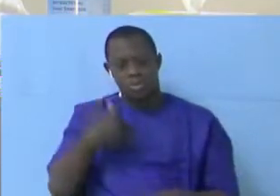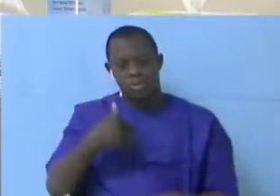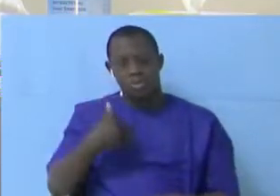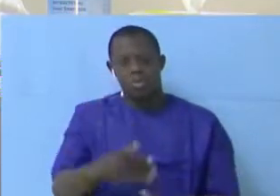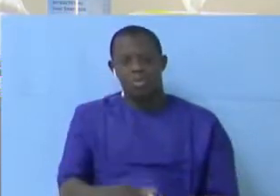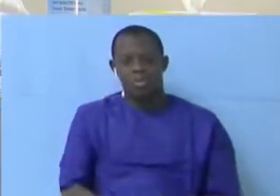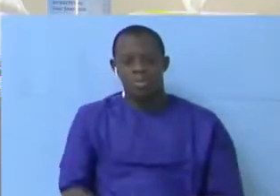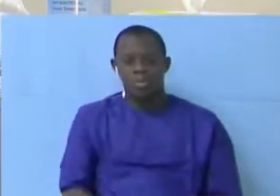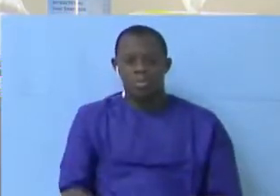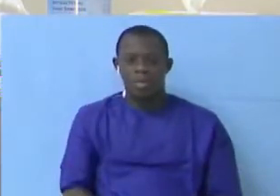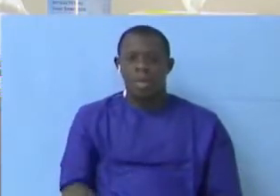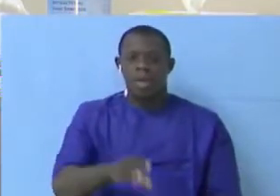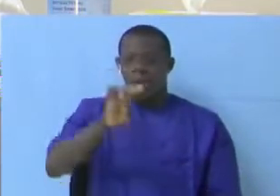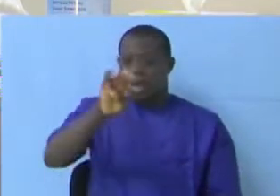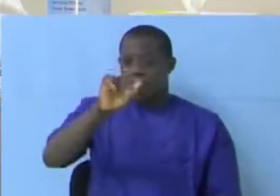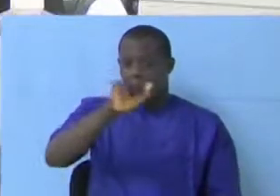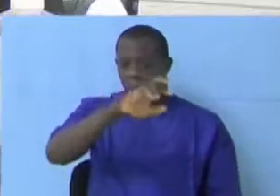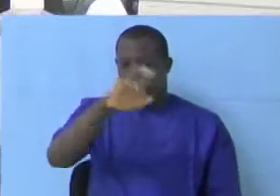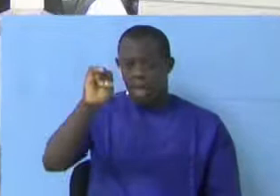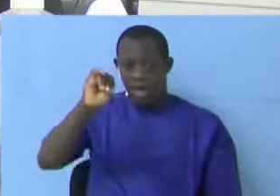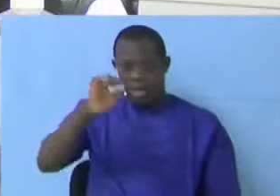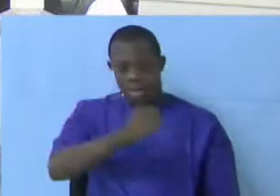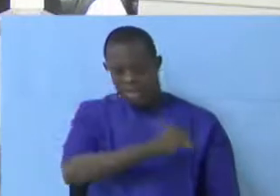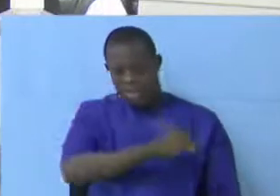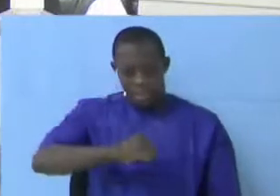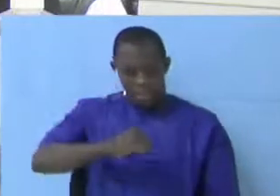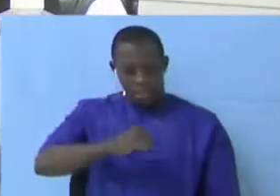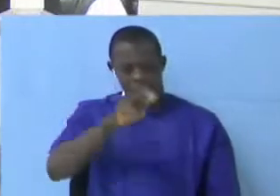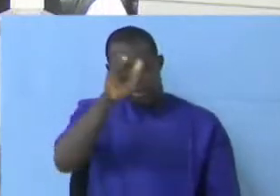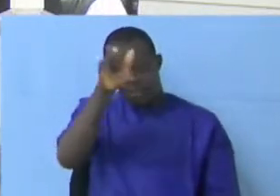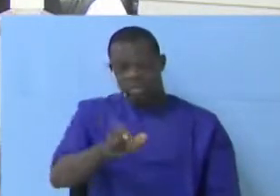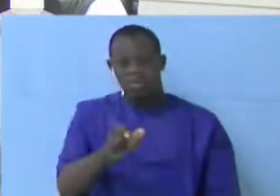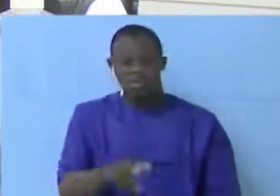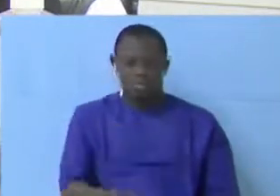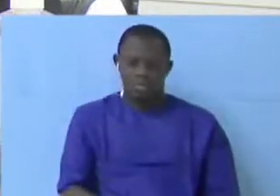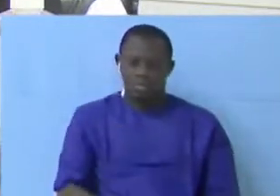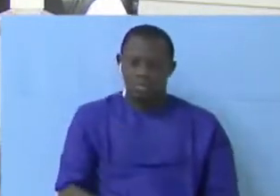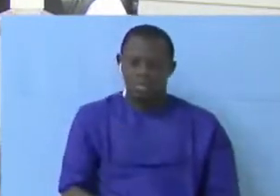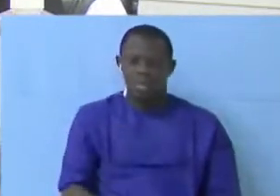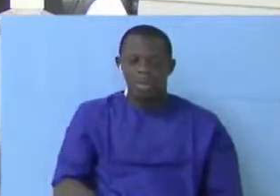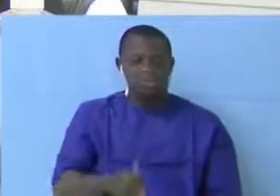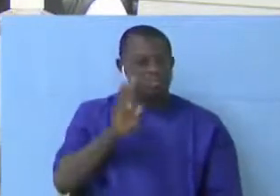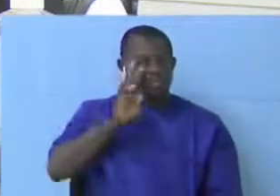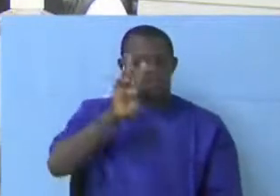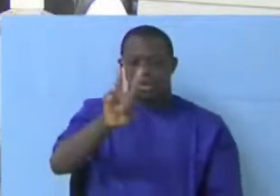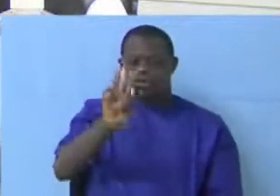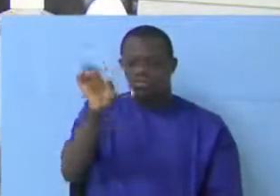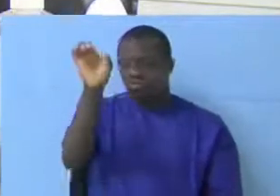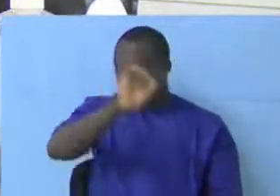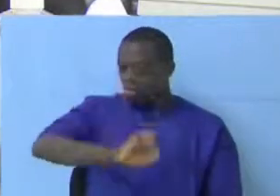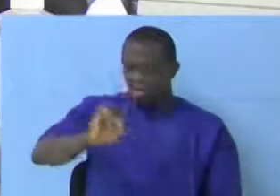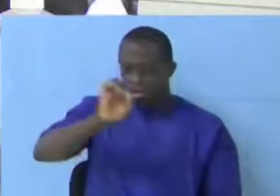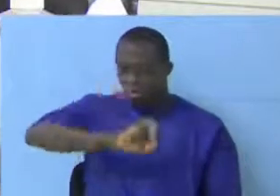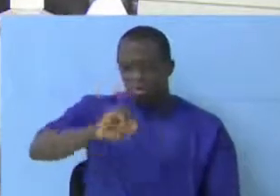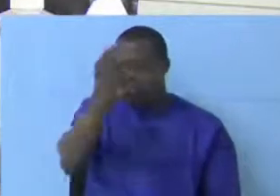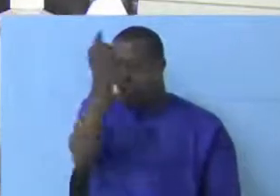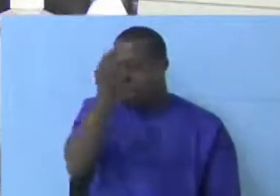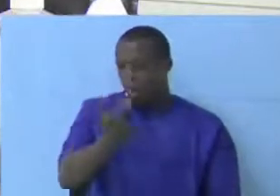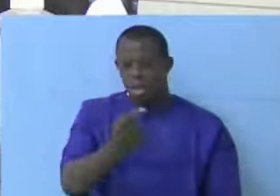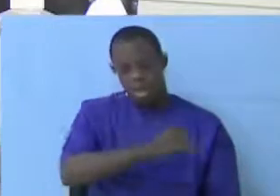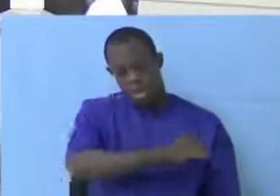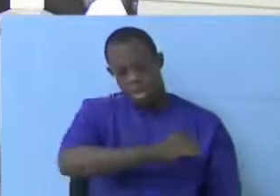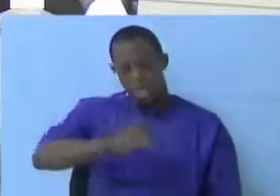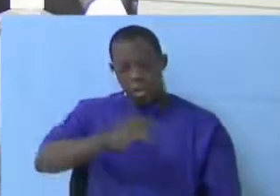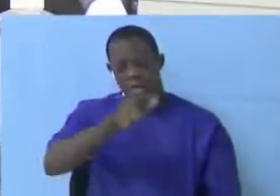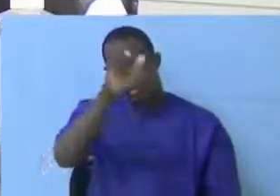Mari is a criminal. I criminal. see him like nothing other than a criminal. And honestly to God, in